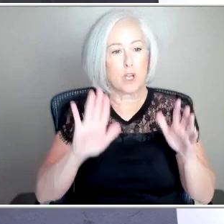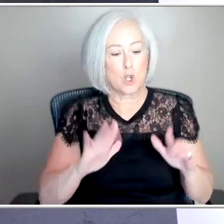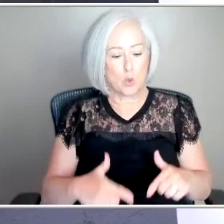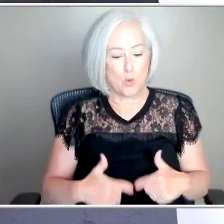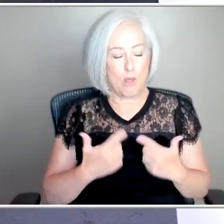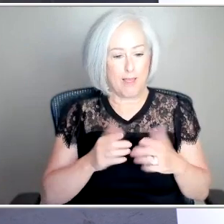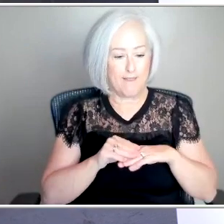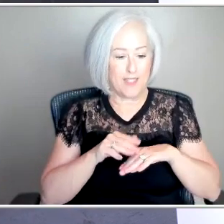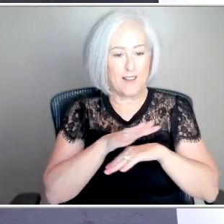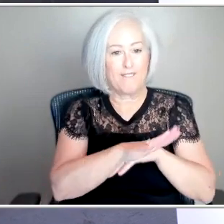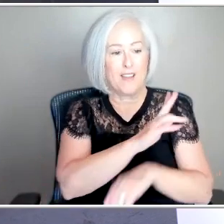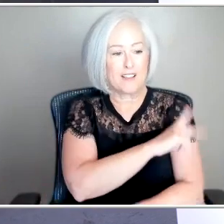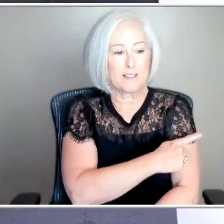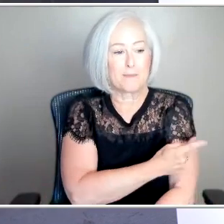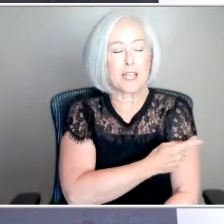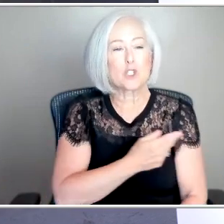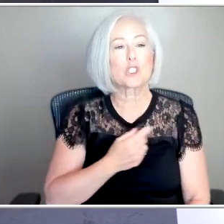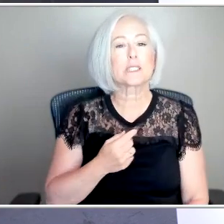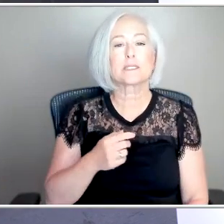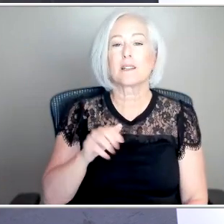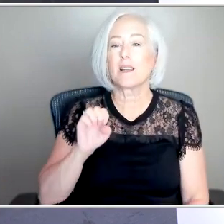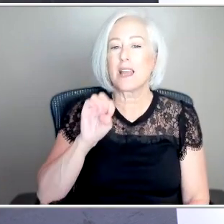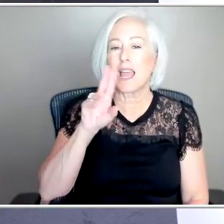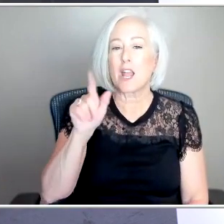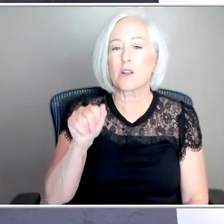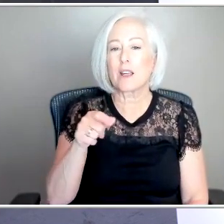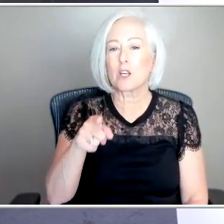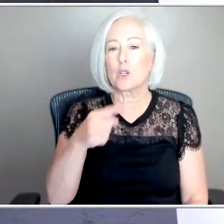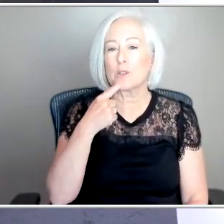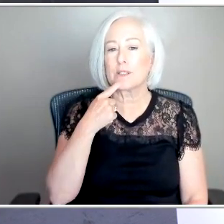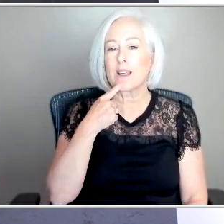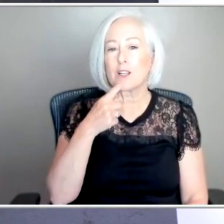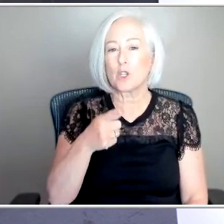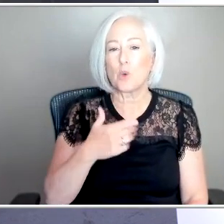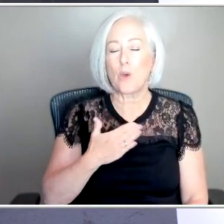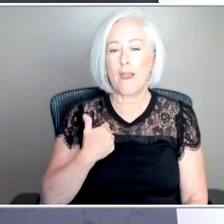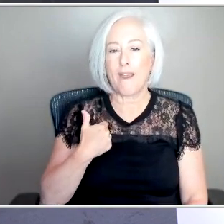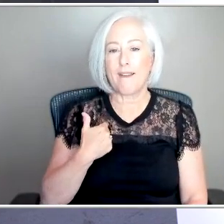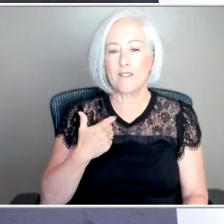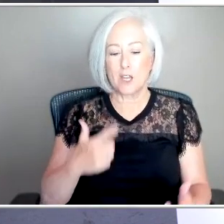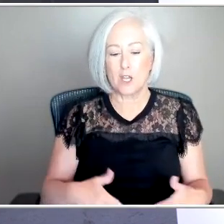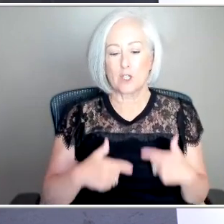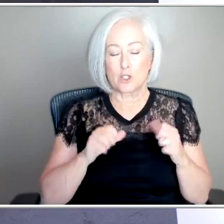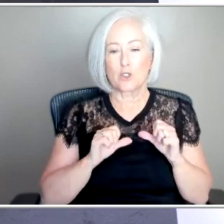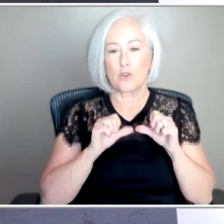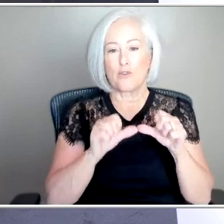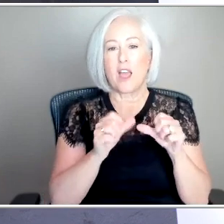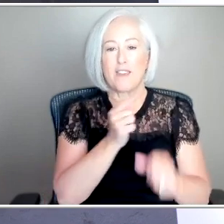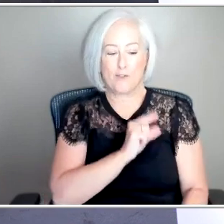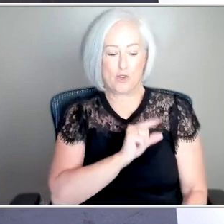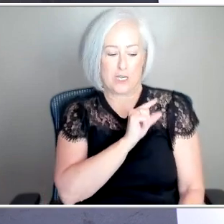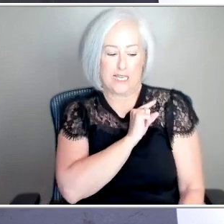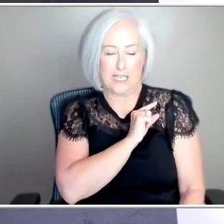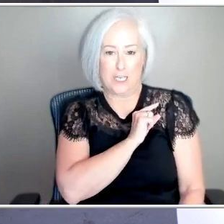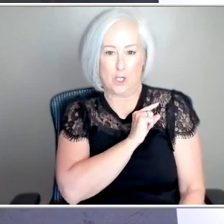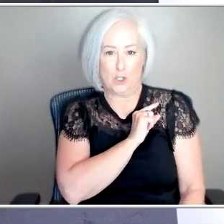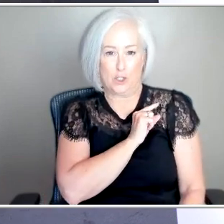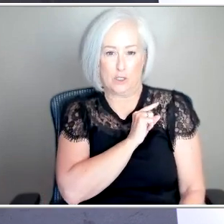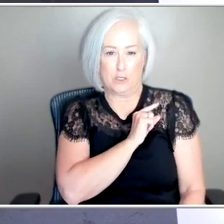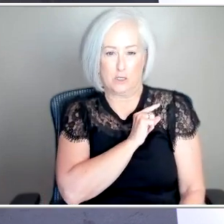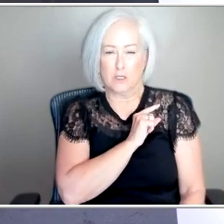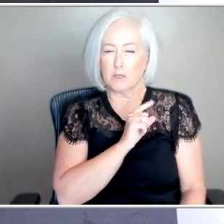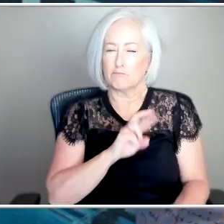affect patients. Erica, you had mentioned that you have survivor's guilt when you were talking about some of these friends that you made up on the unit. What do you mean by survivor's